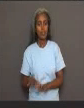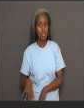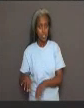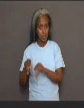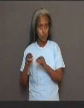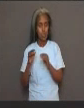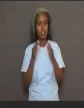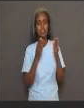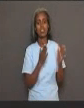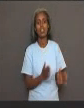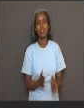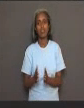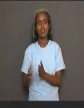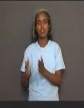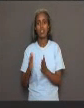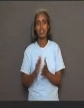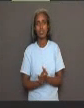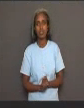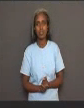Students, let's get ready.